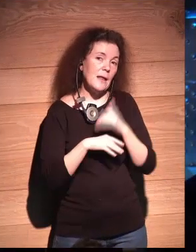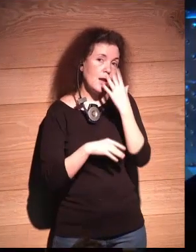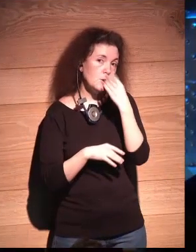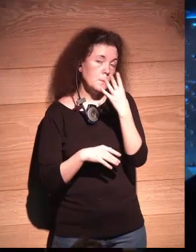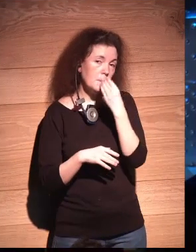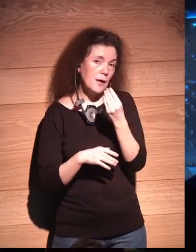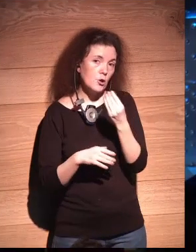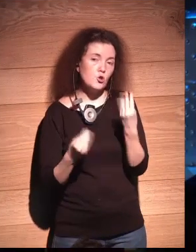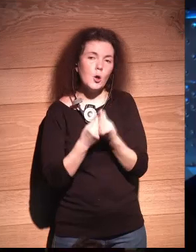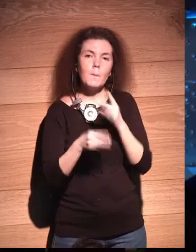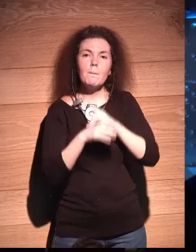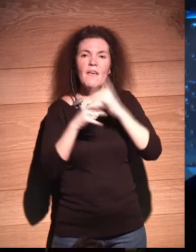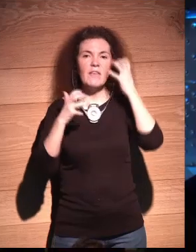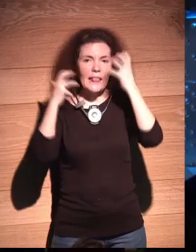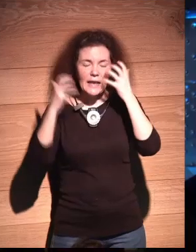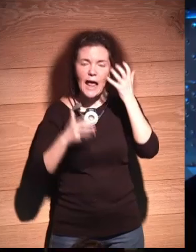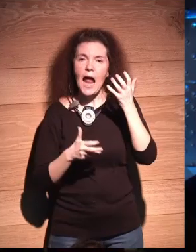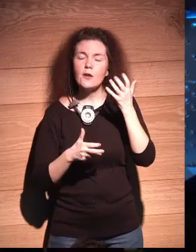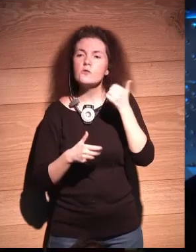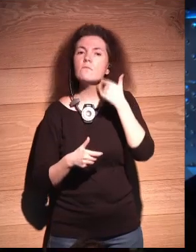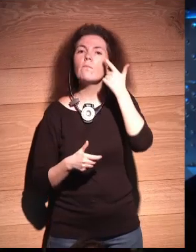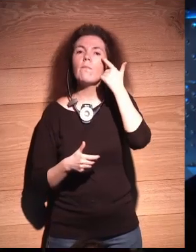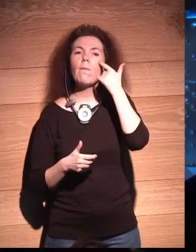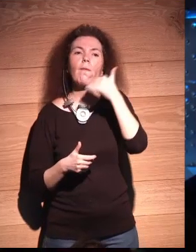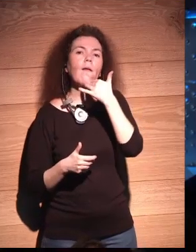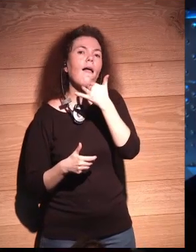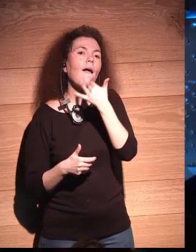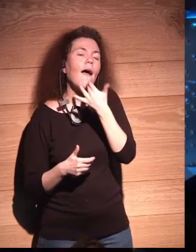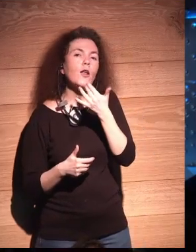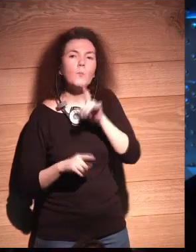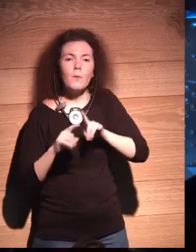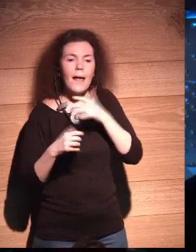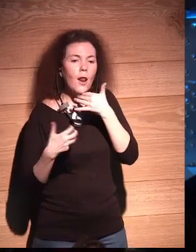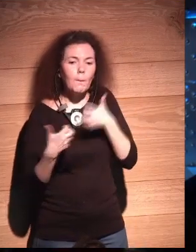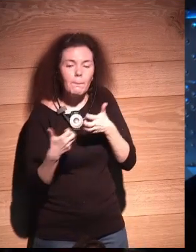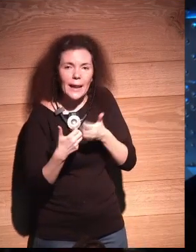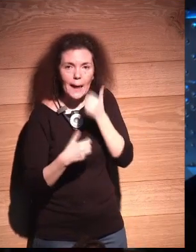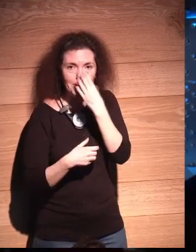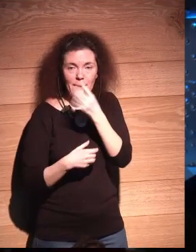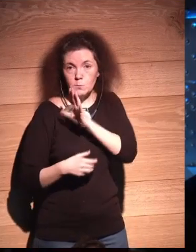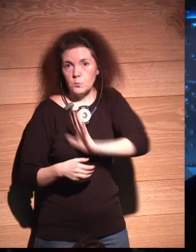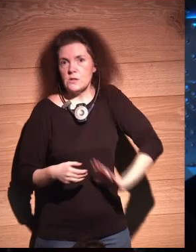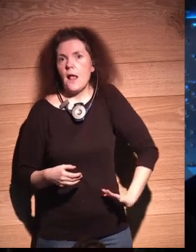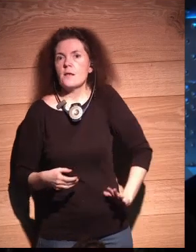who were coming to see if there were any dog fights. They'd be ready, and there were no fights. And